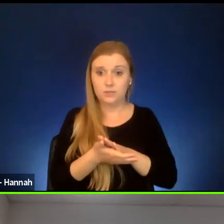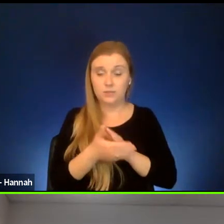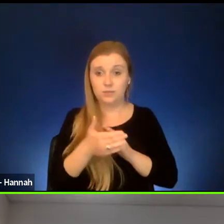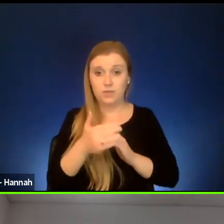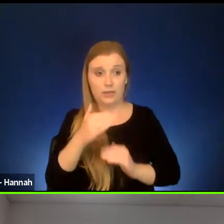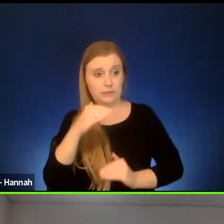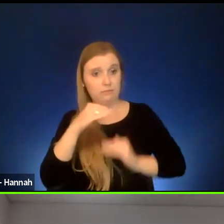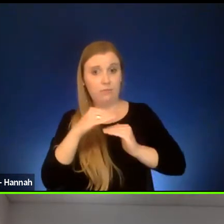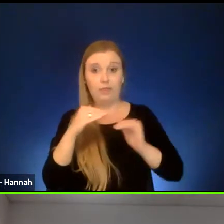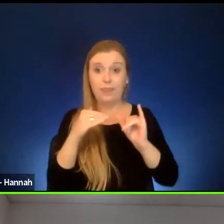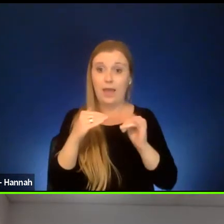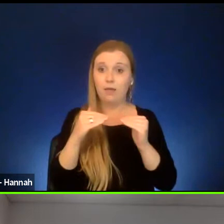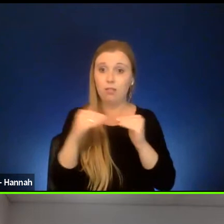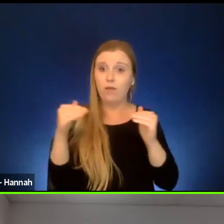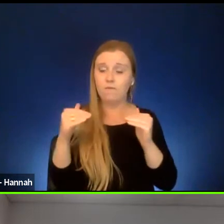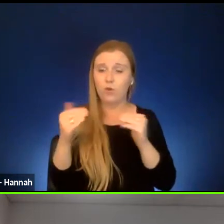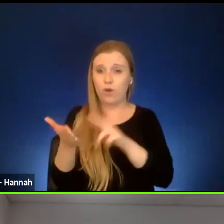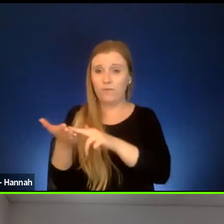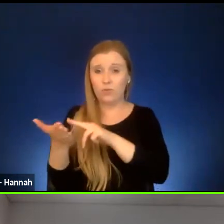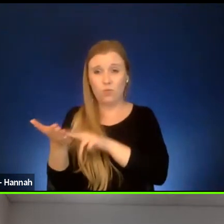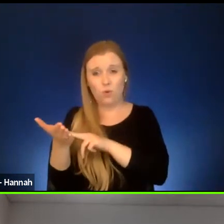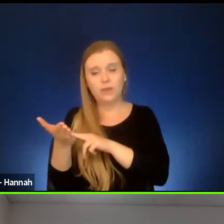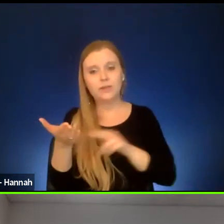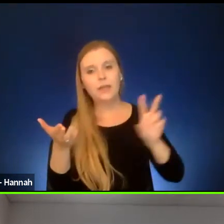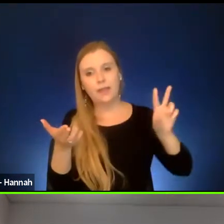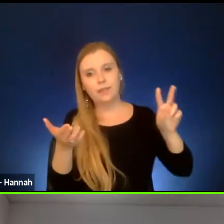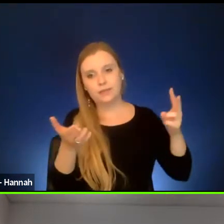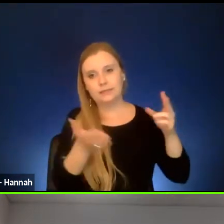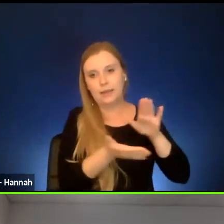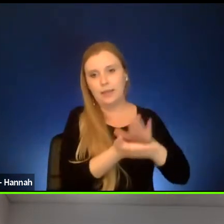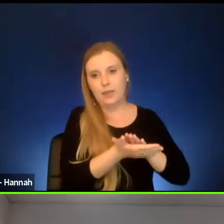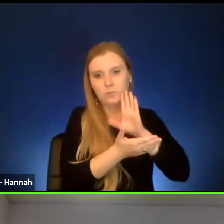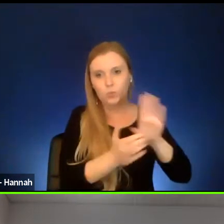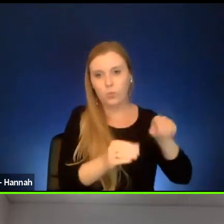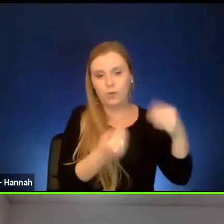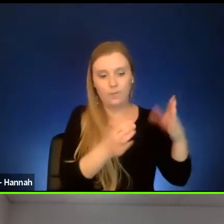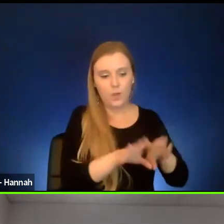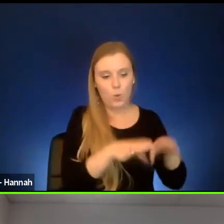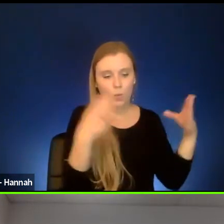enrollment, the second campus will be open.